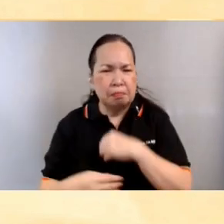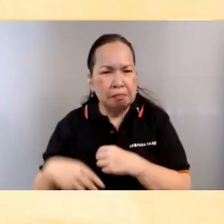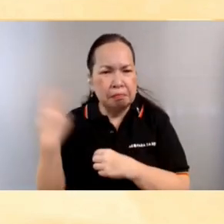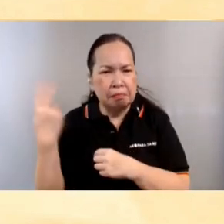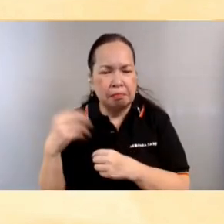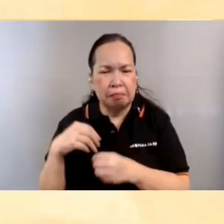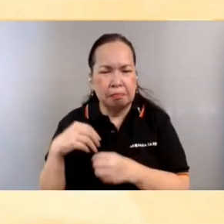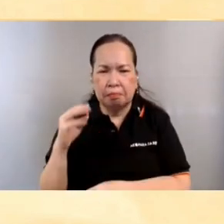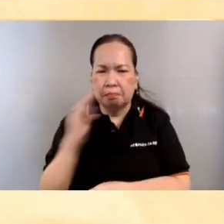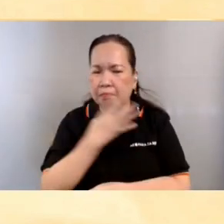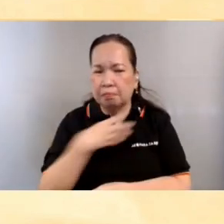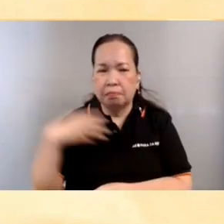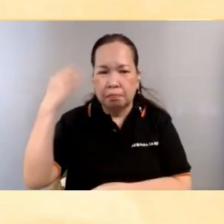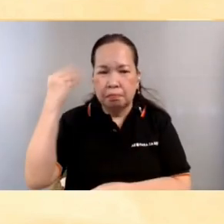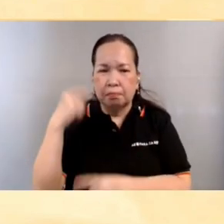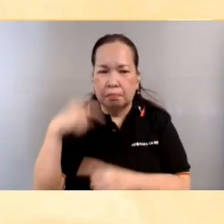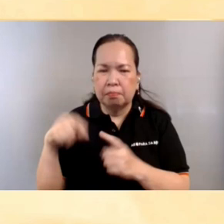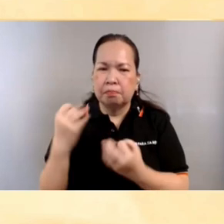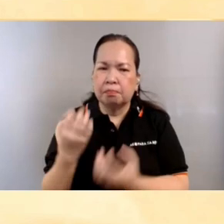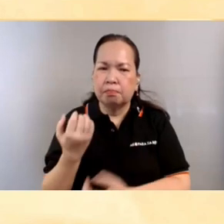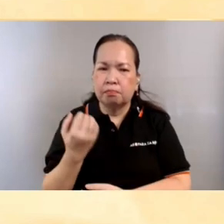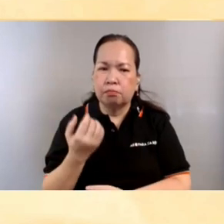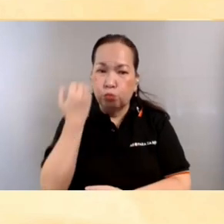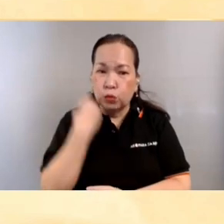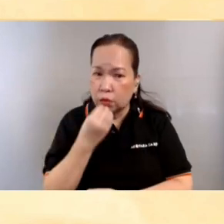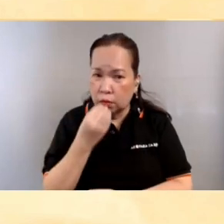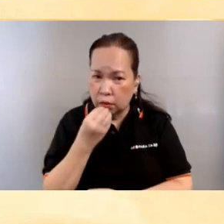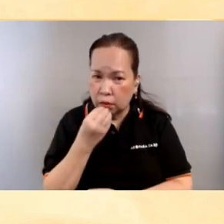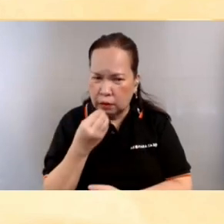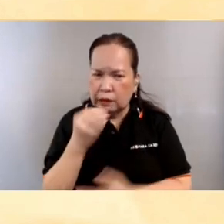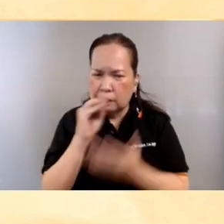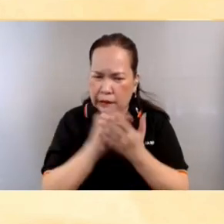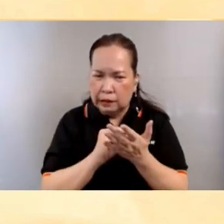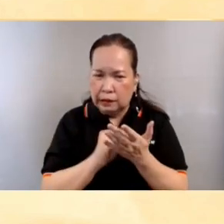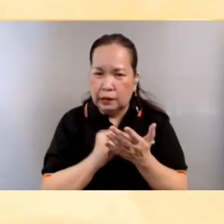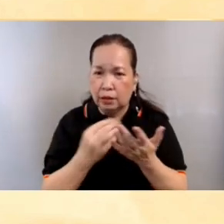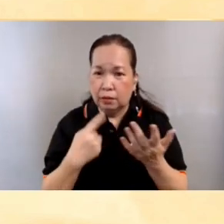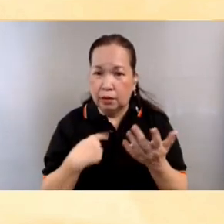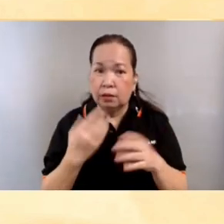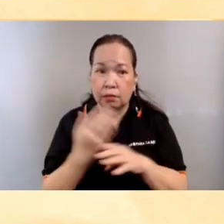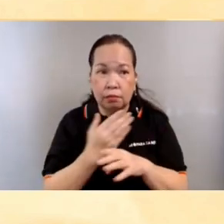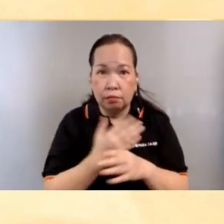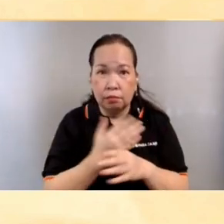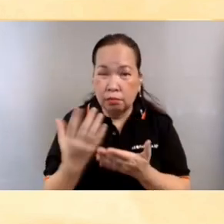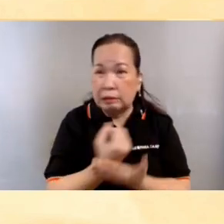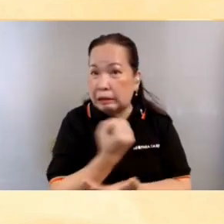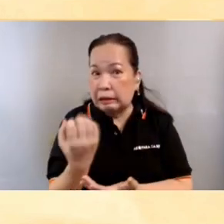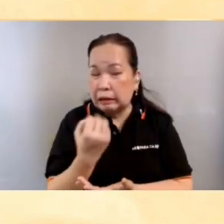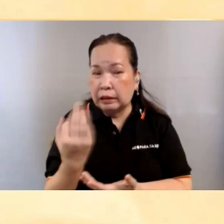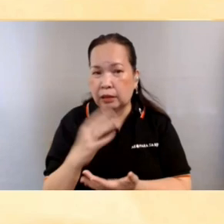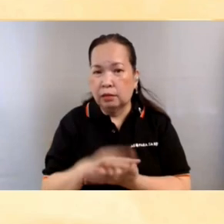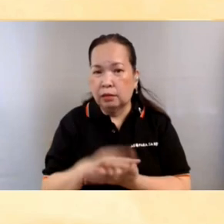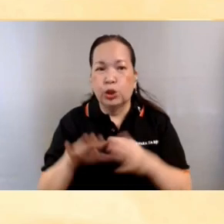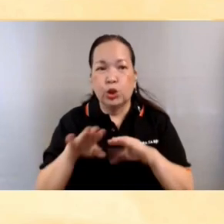also has some of the worst cases of malnutrition among children. Now, while the figures are now improving, children in conflict-affected